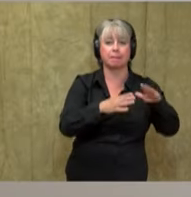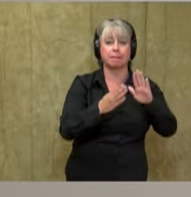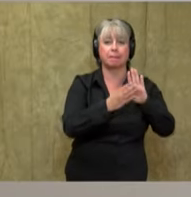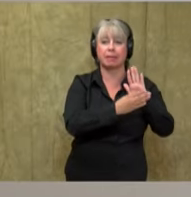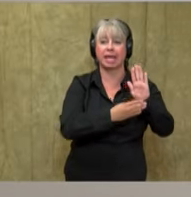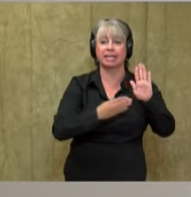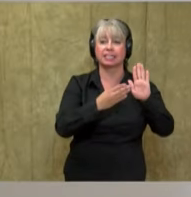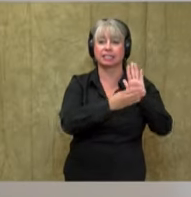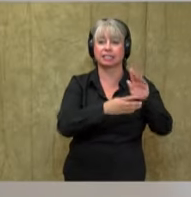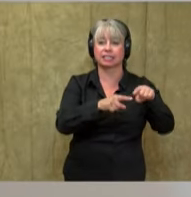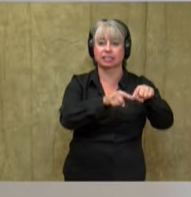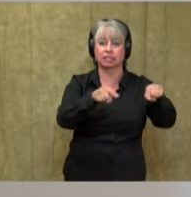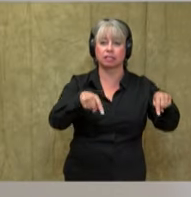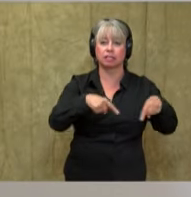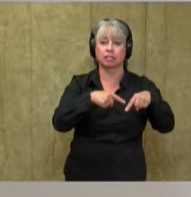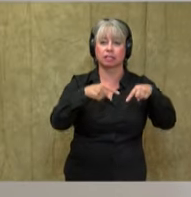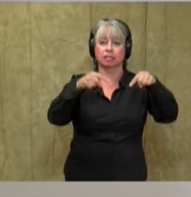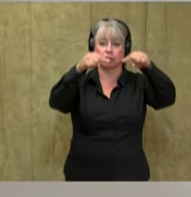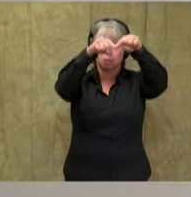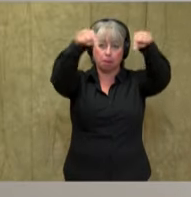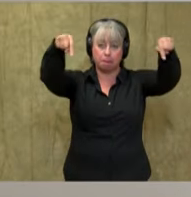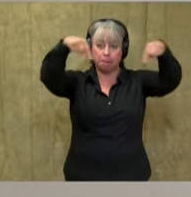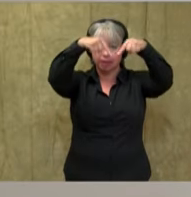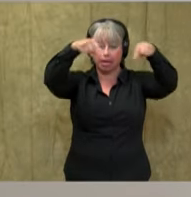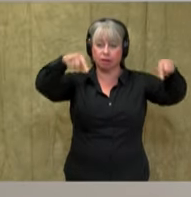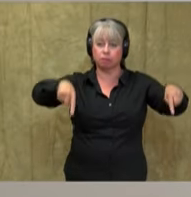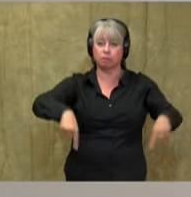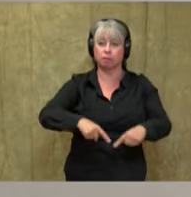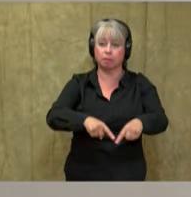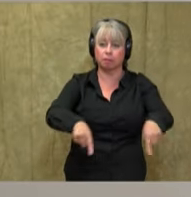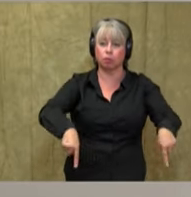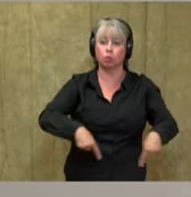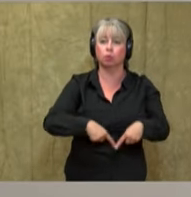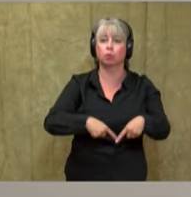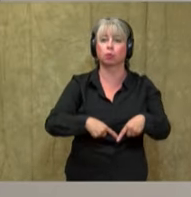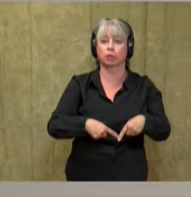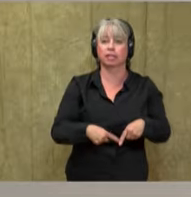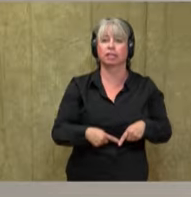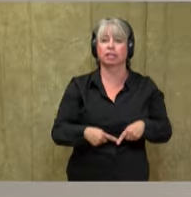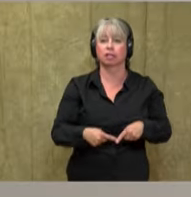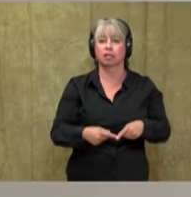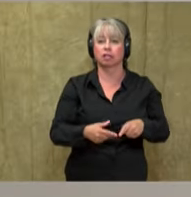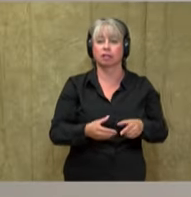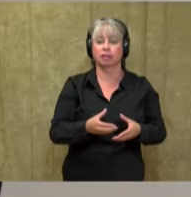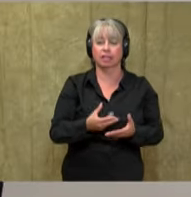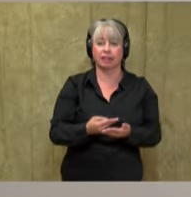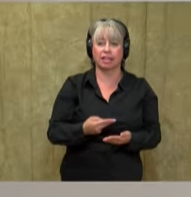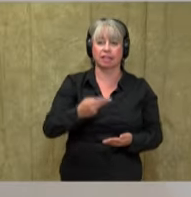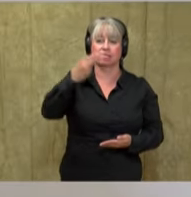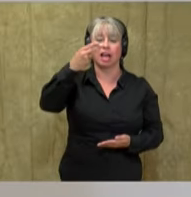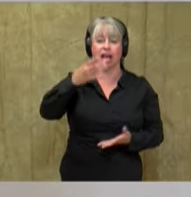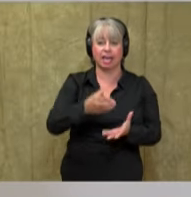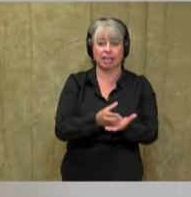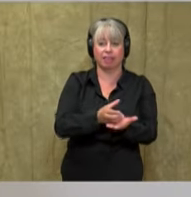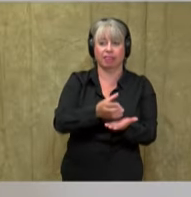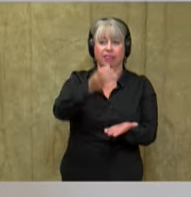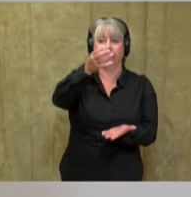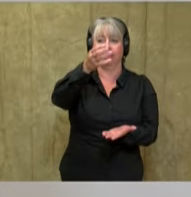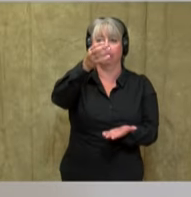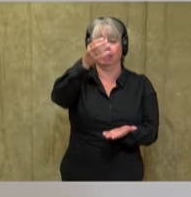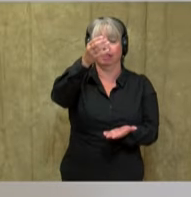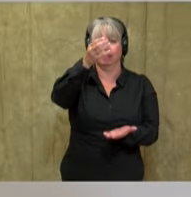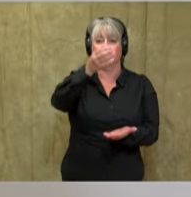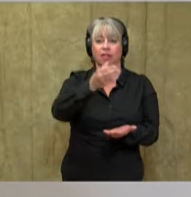circular bases, top and bottom, and it has a height. You can take a